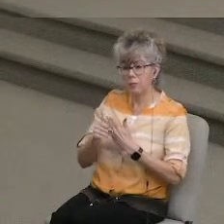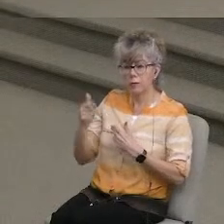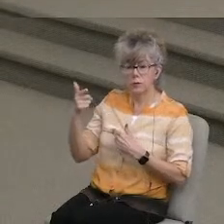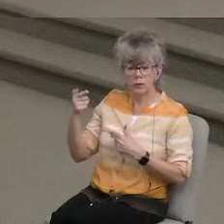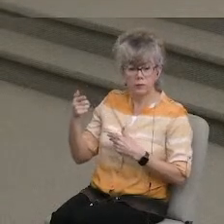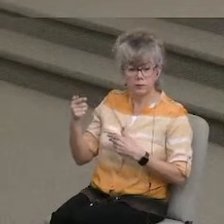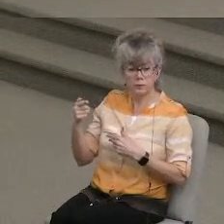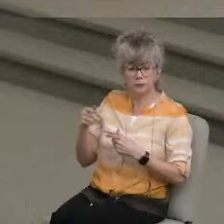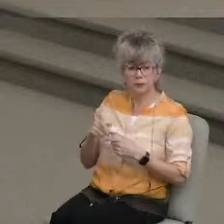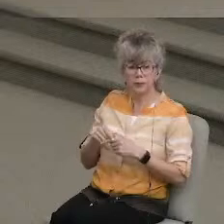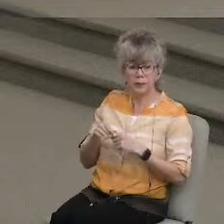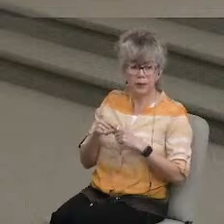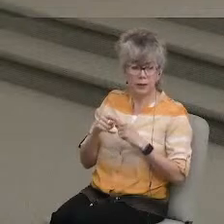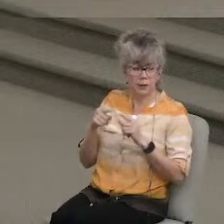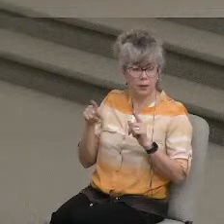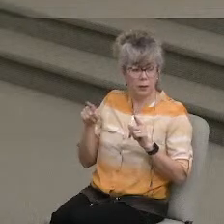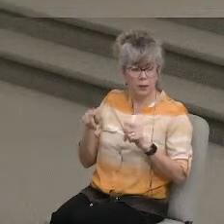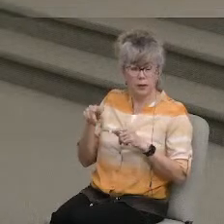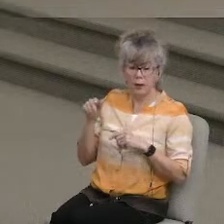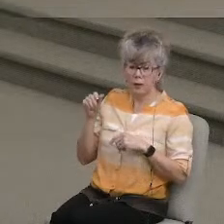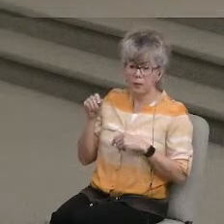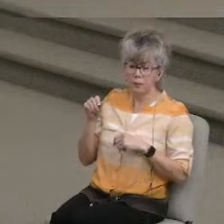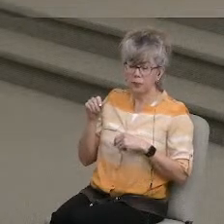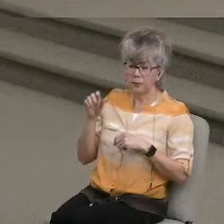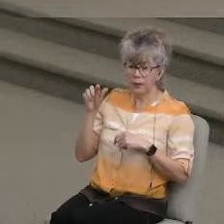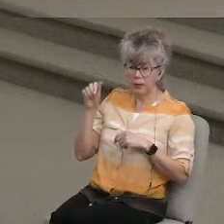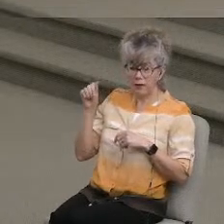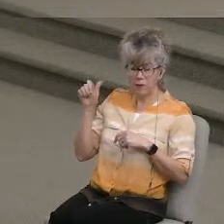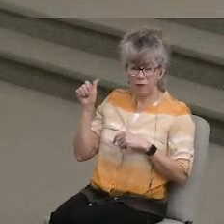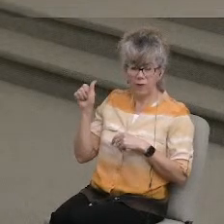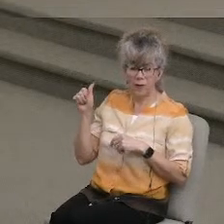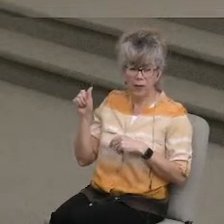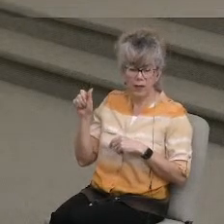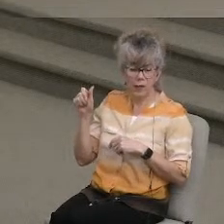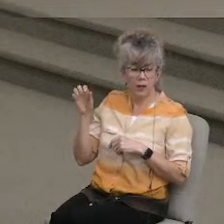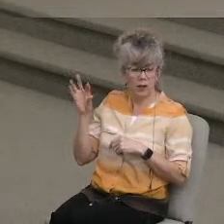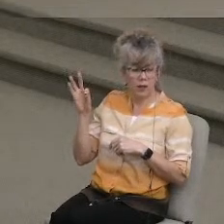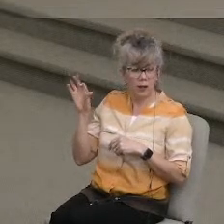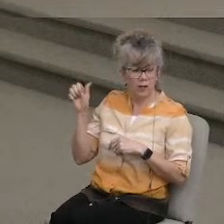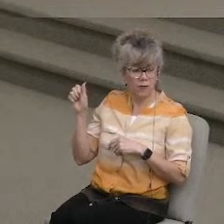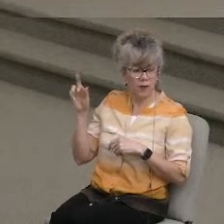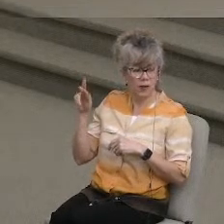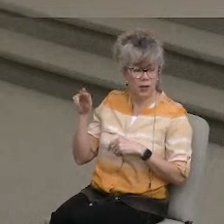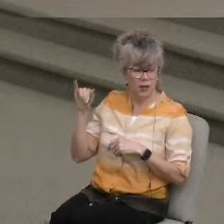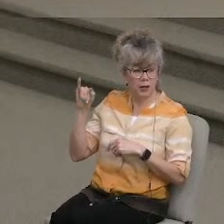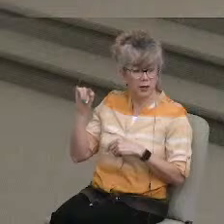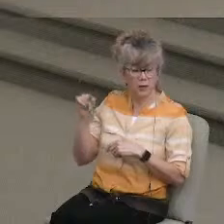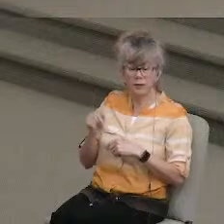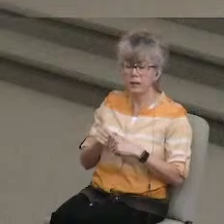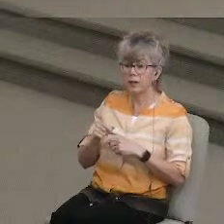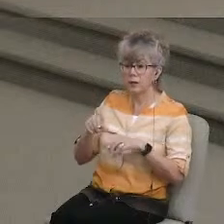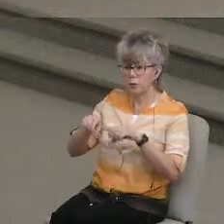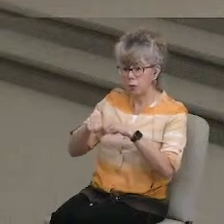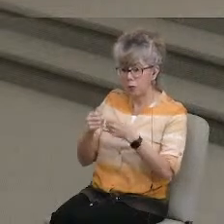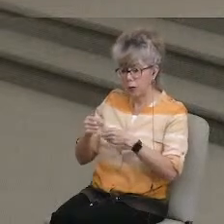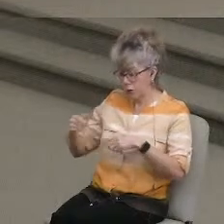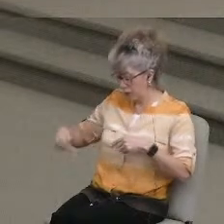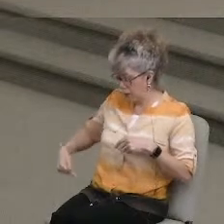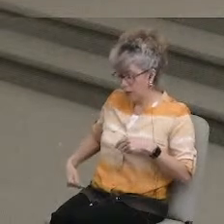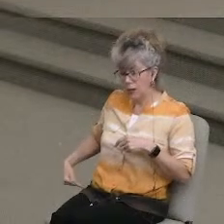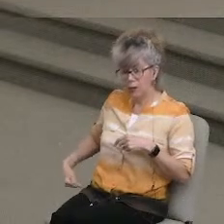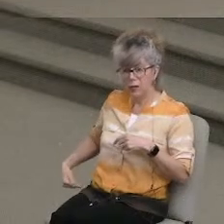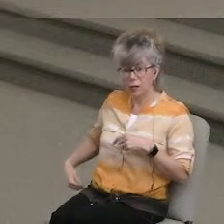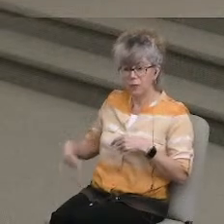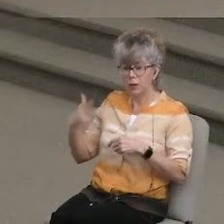an update on Farrell, who fell and broke her pelvis in three places, as Sandy clarified this morning. She is